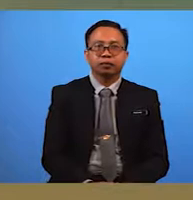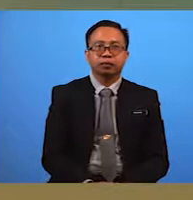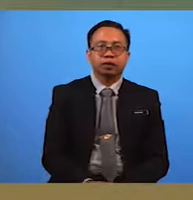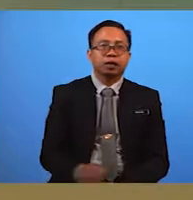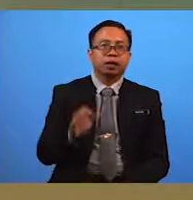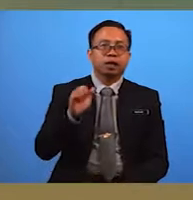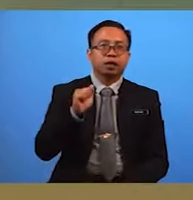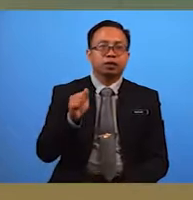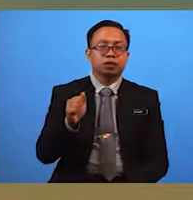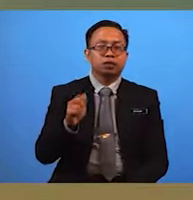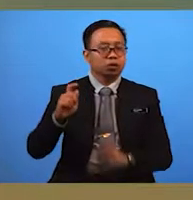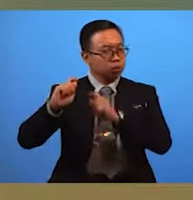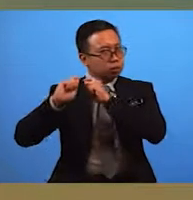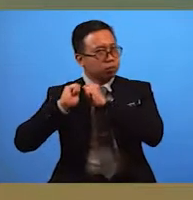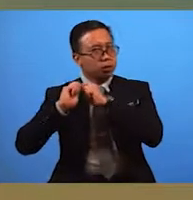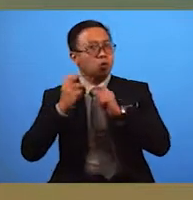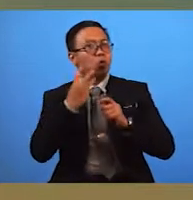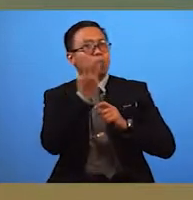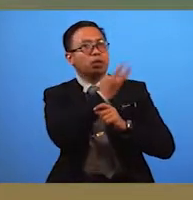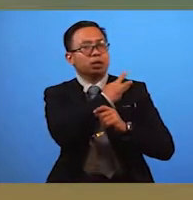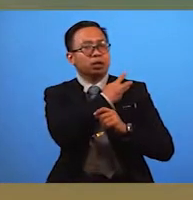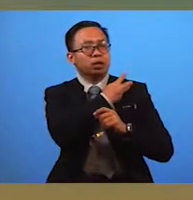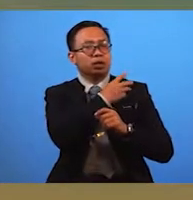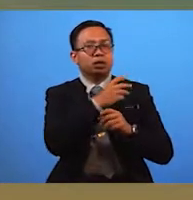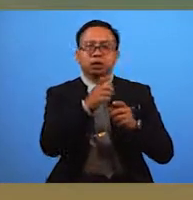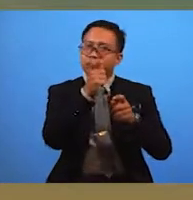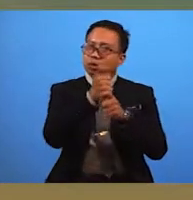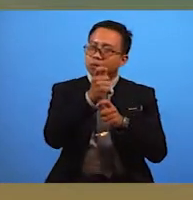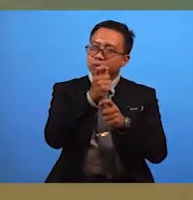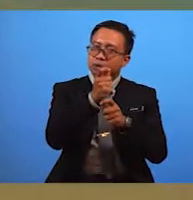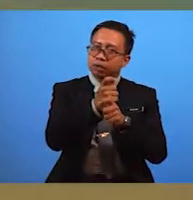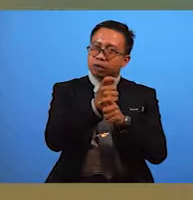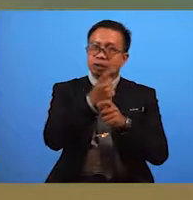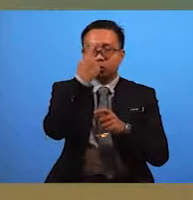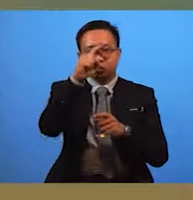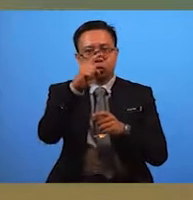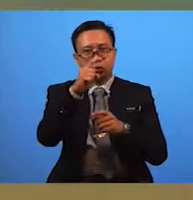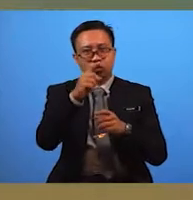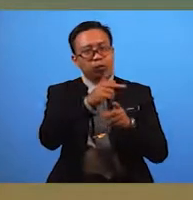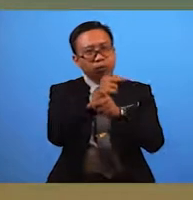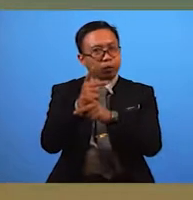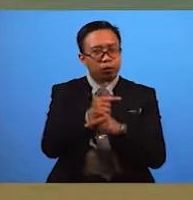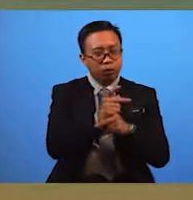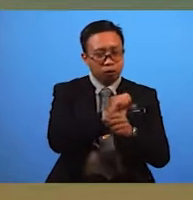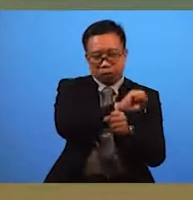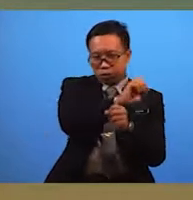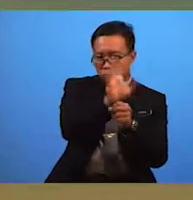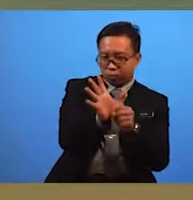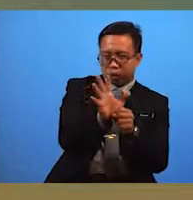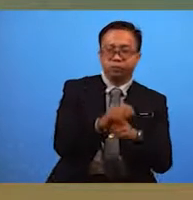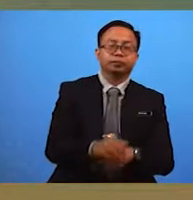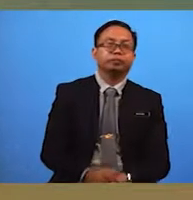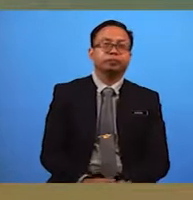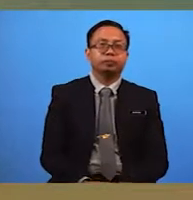As responsible citizens, we have a duty to our country to protect the spread of the